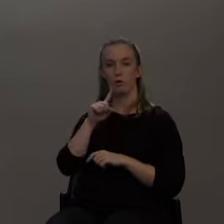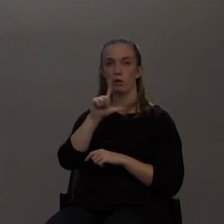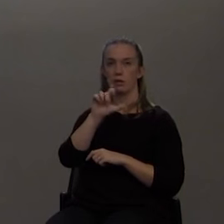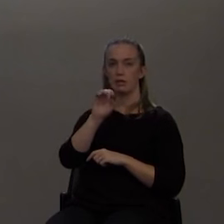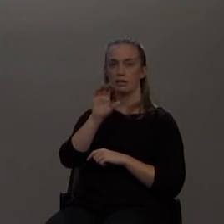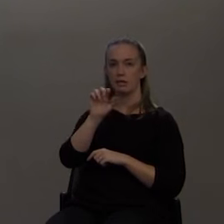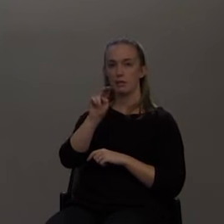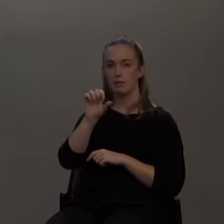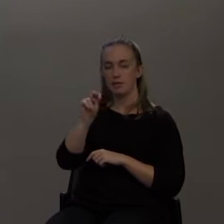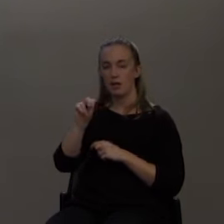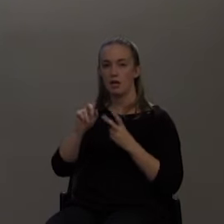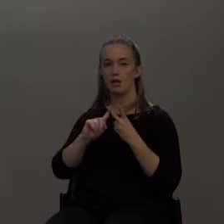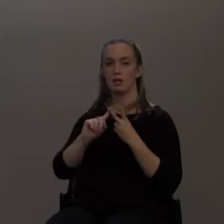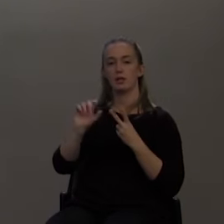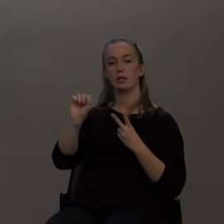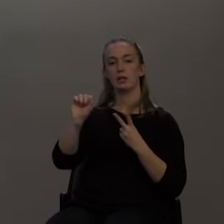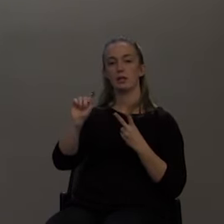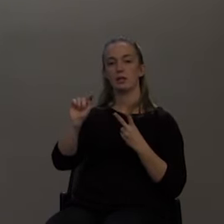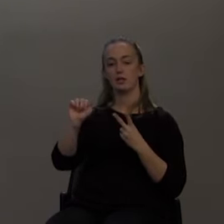Stanford and